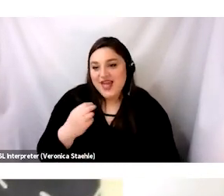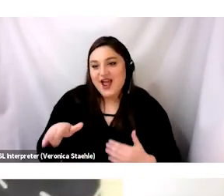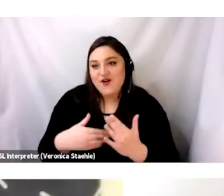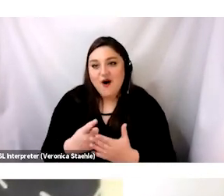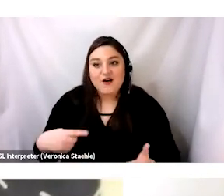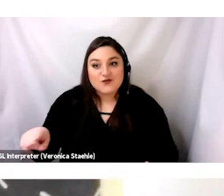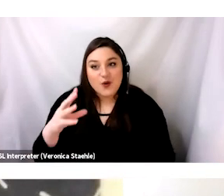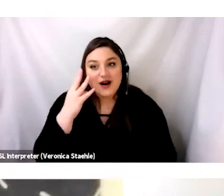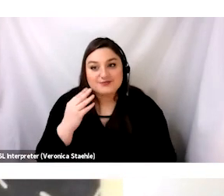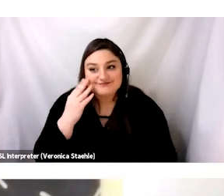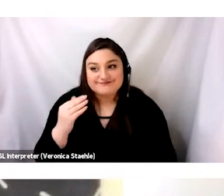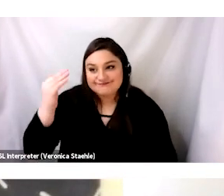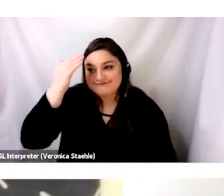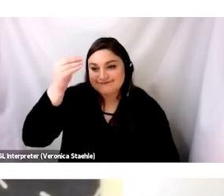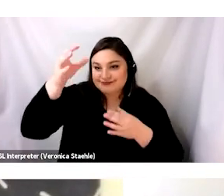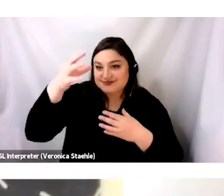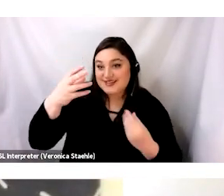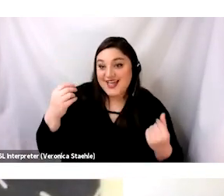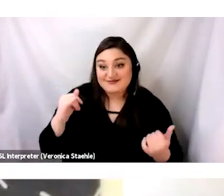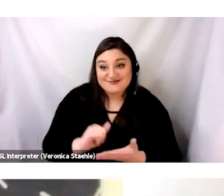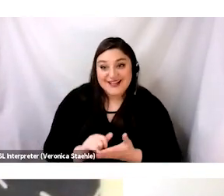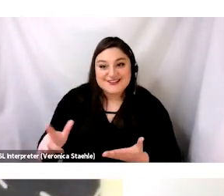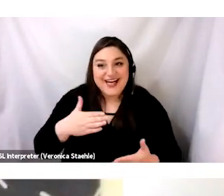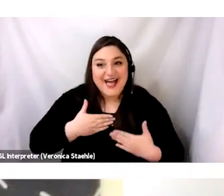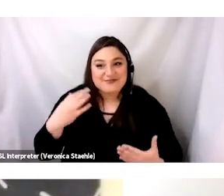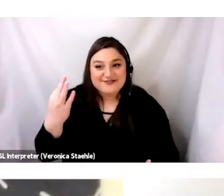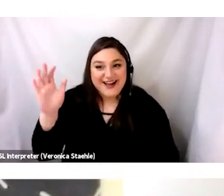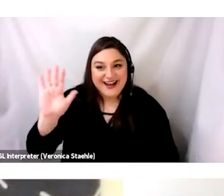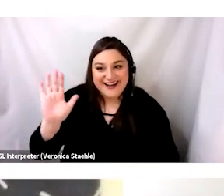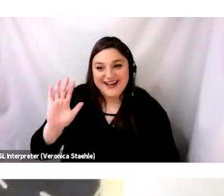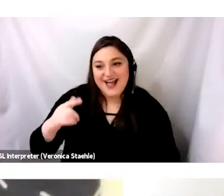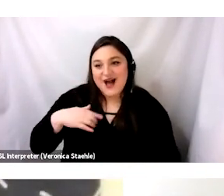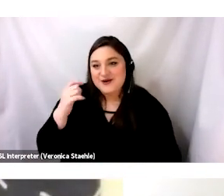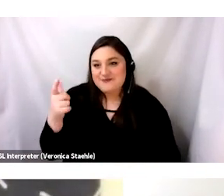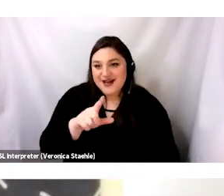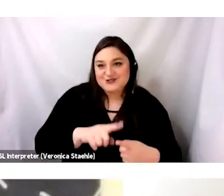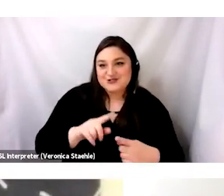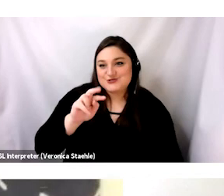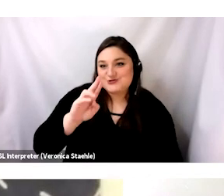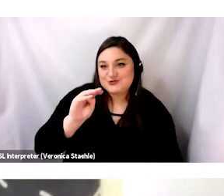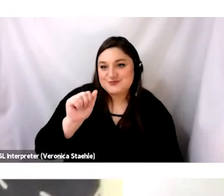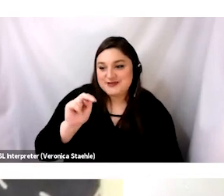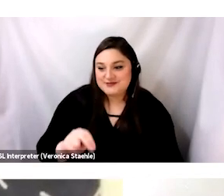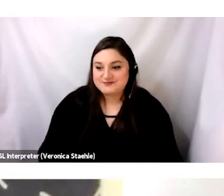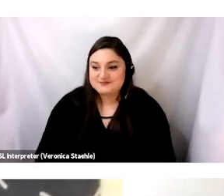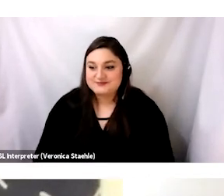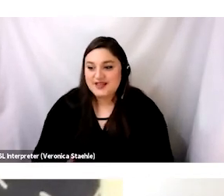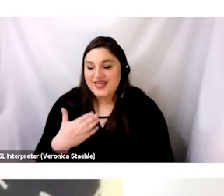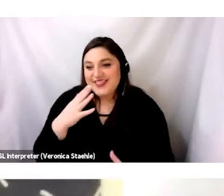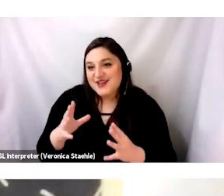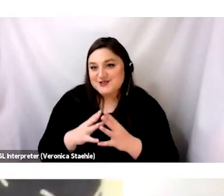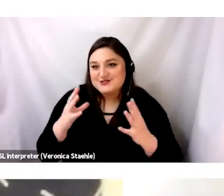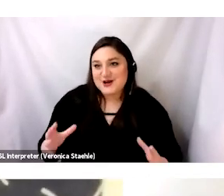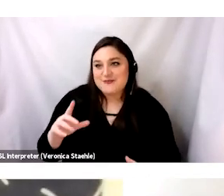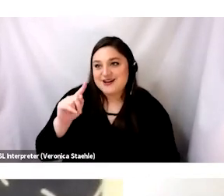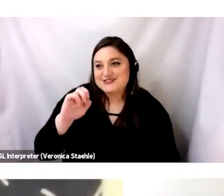your expertise. And so, yeah, happy Friday to everyone. I'll turn it back over to Truman. Thank you so much,